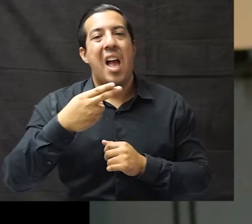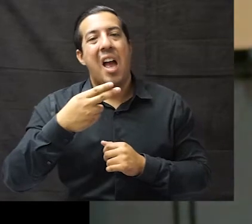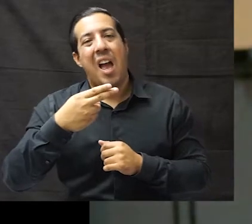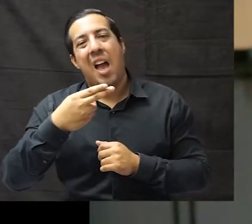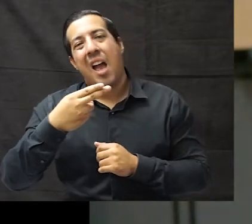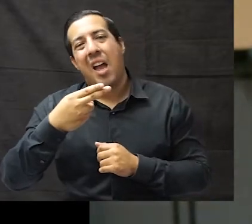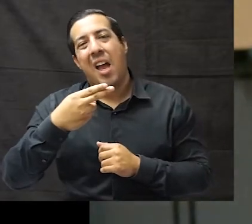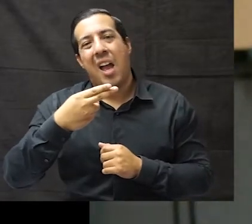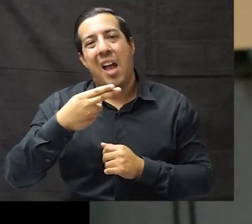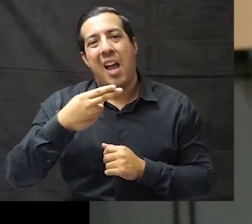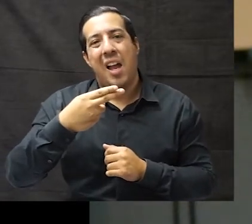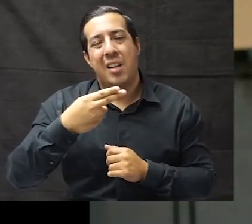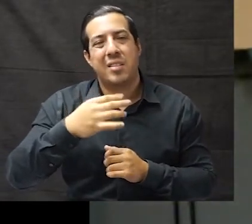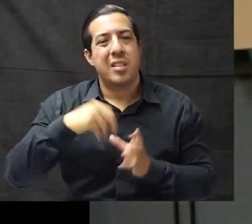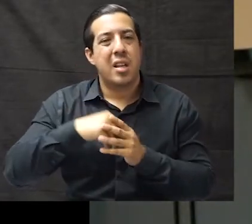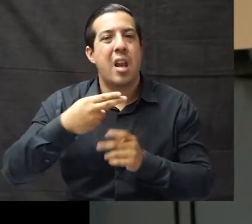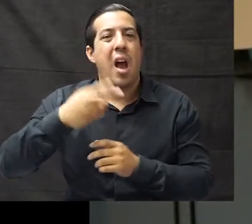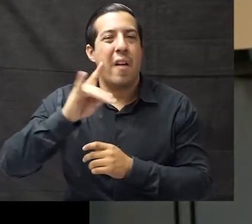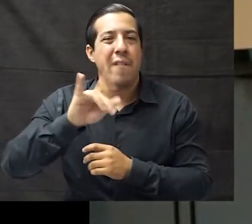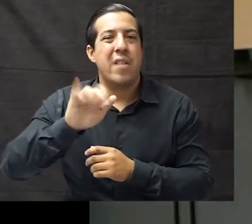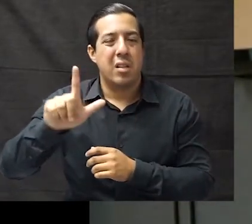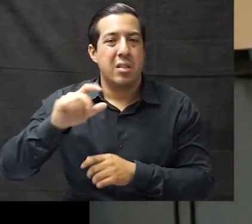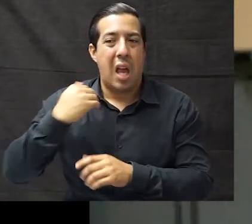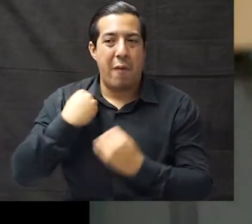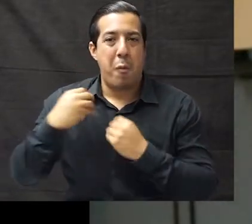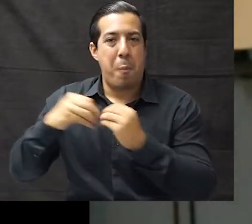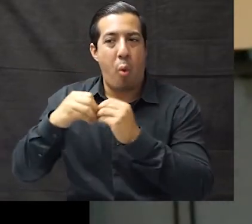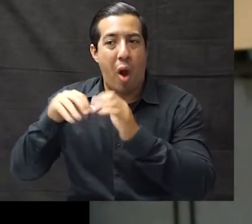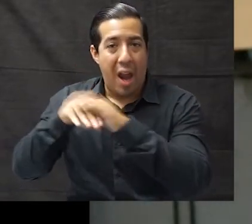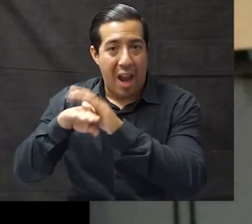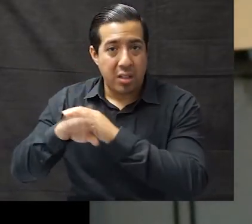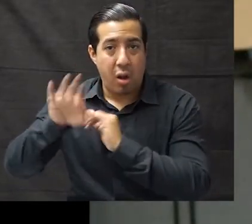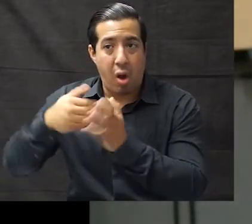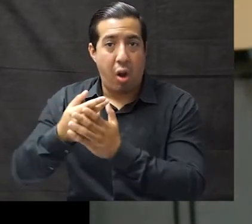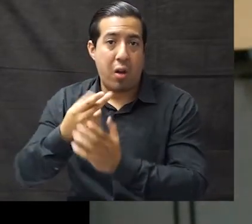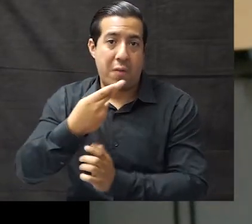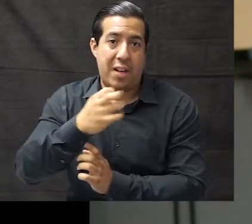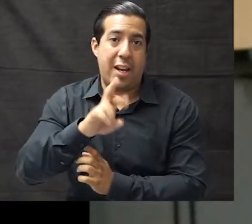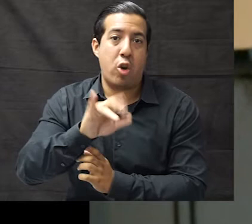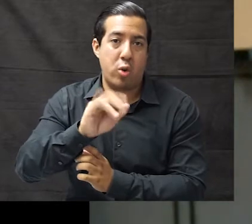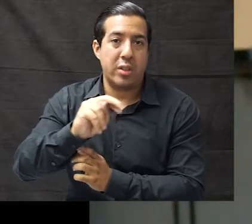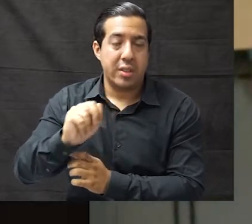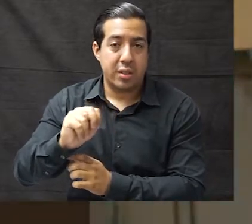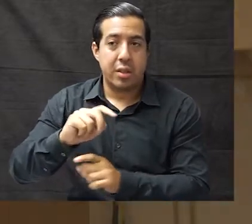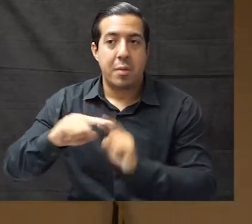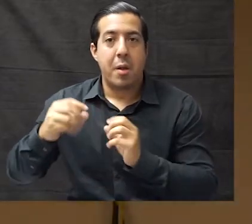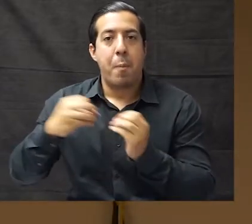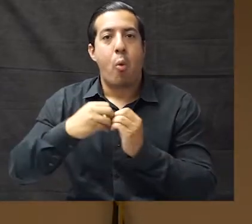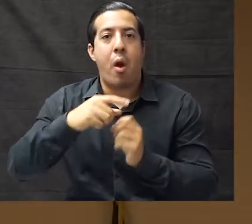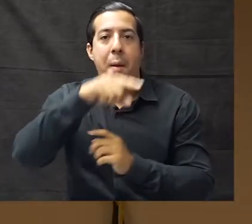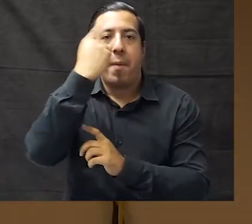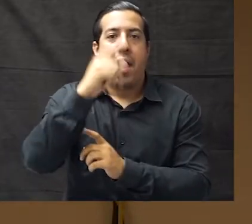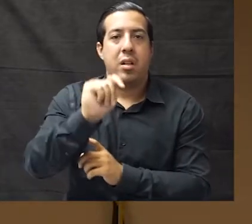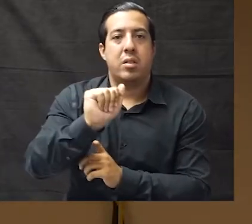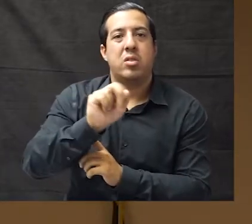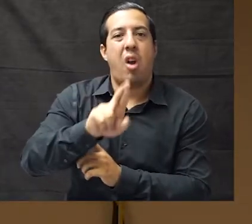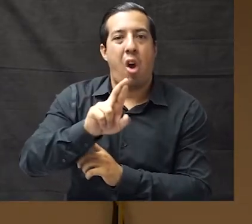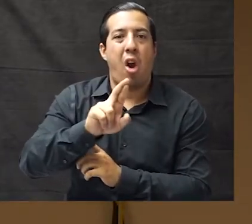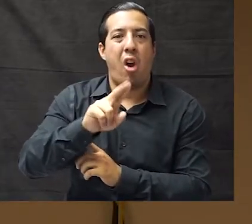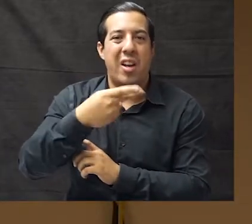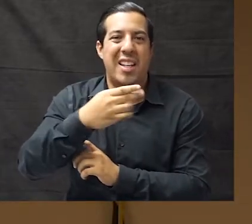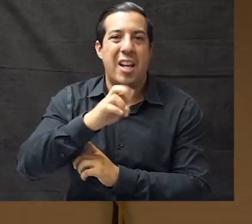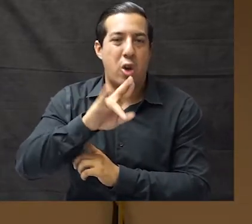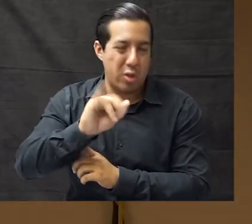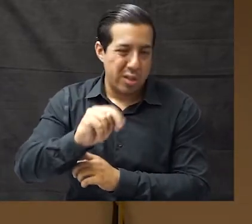is one of the things that Houston could use to work on, we're one of the very few places in the country that PCP is popular. It's actually